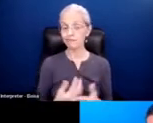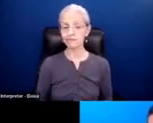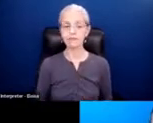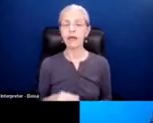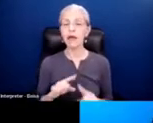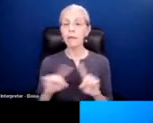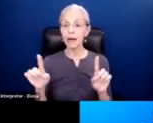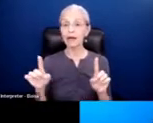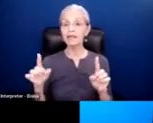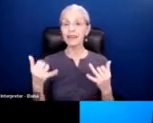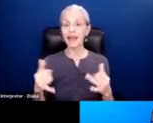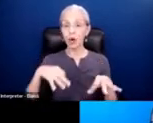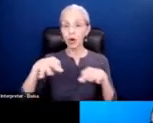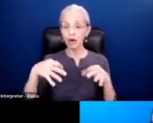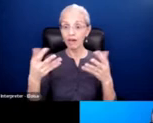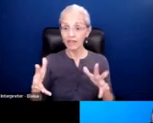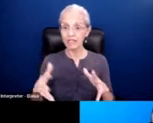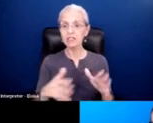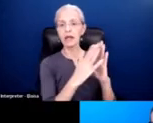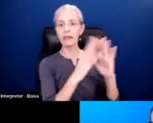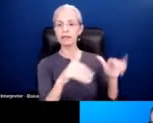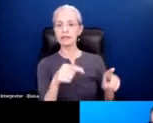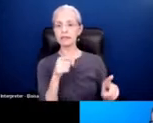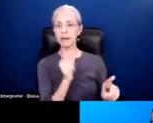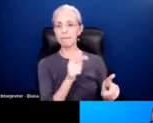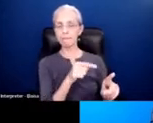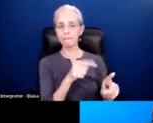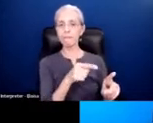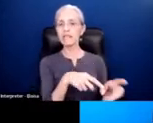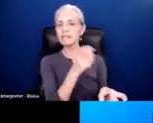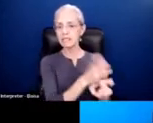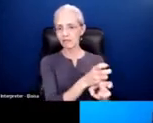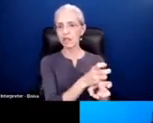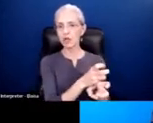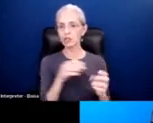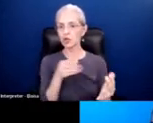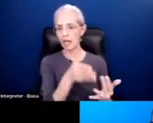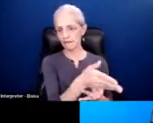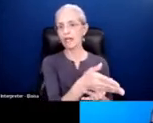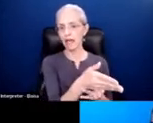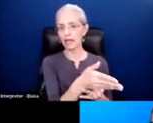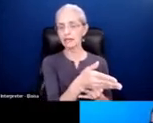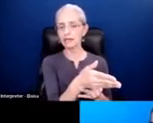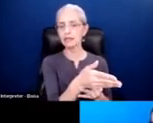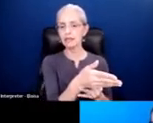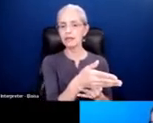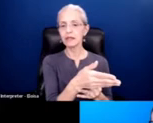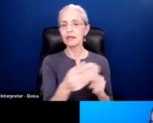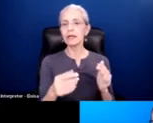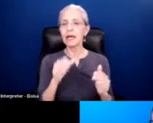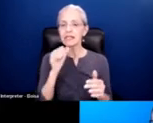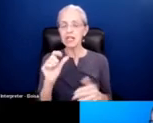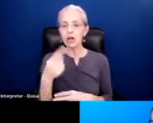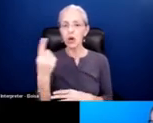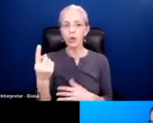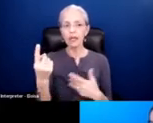but having said that, you know, the system's hard. It's difficult to navigate sometimes. It's not